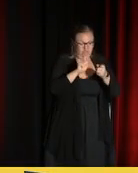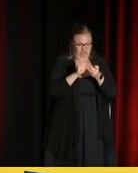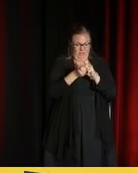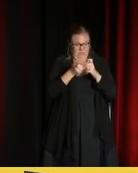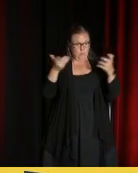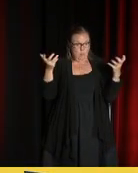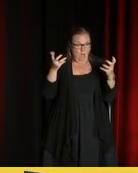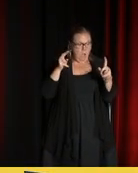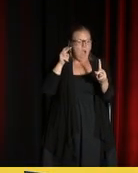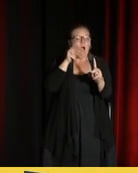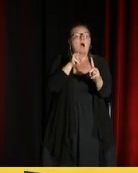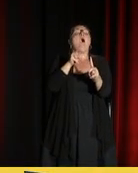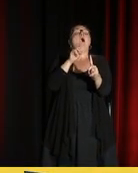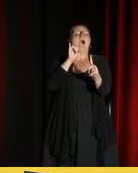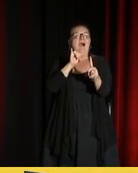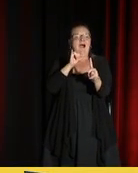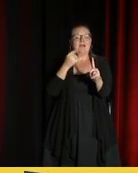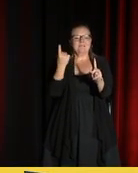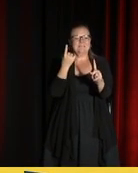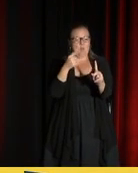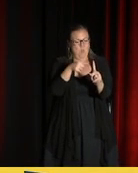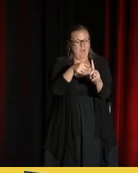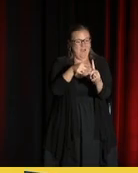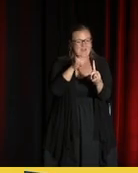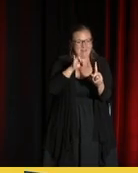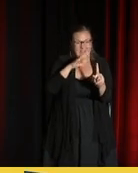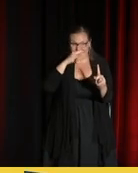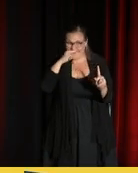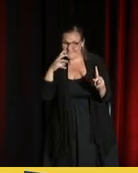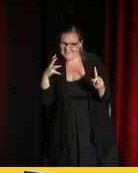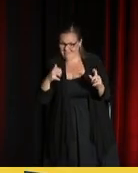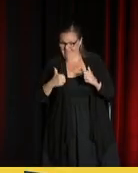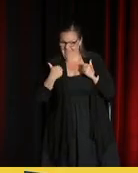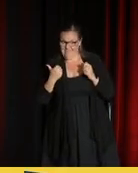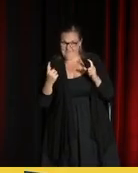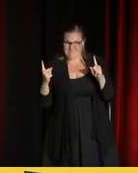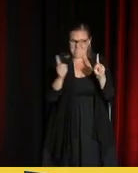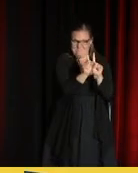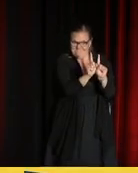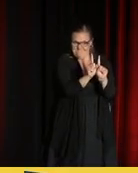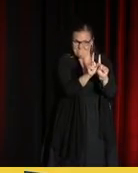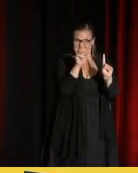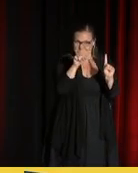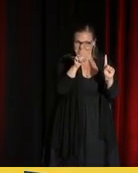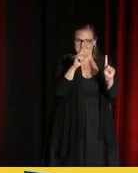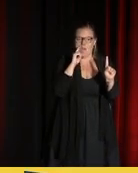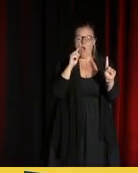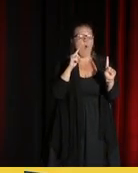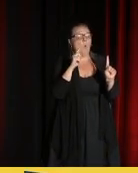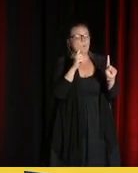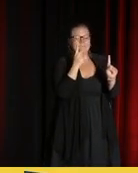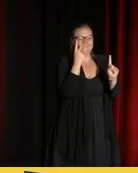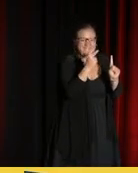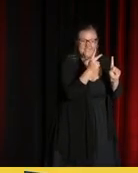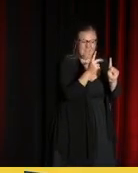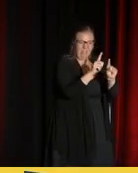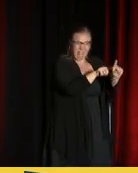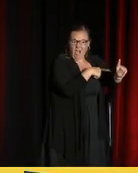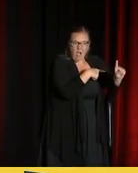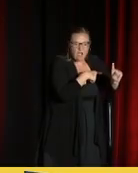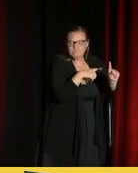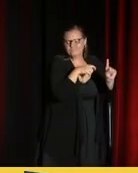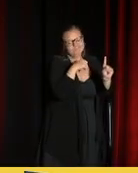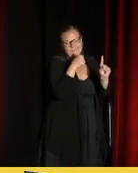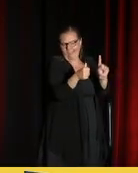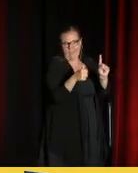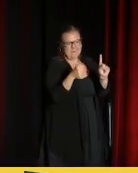changes is whether somebody in that kid's life, in that person's life, looks past the length and